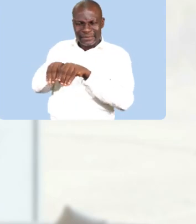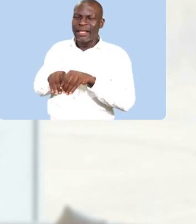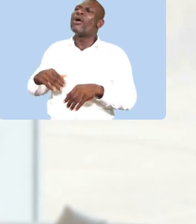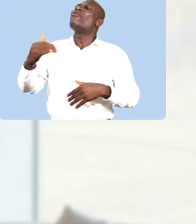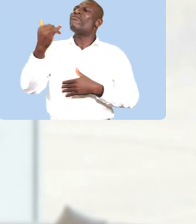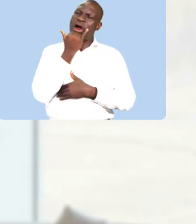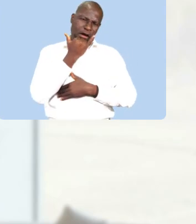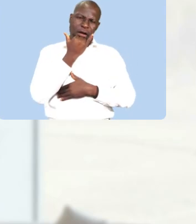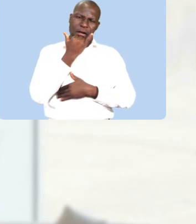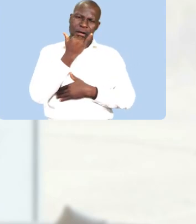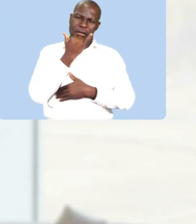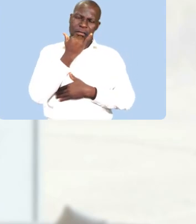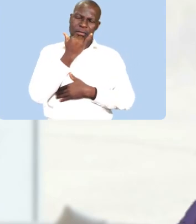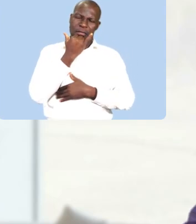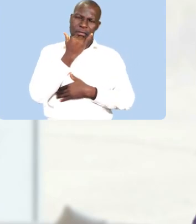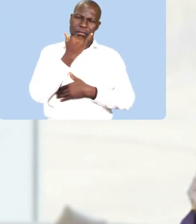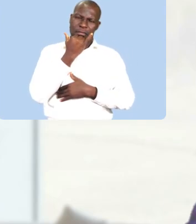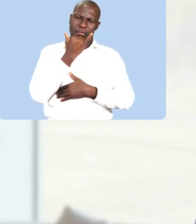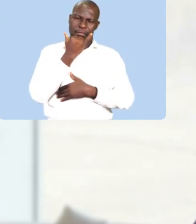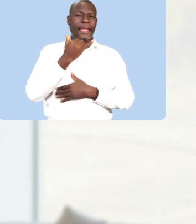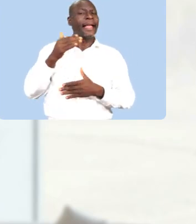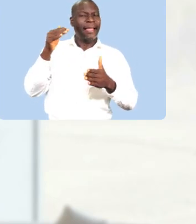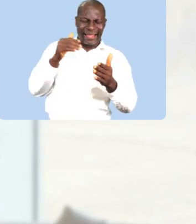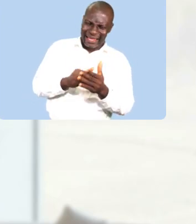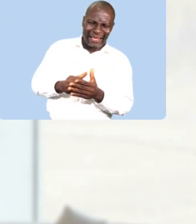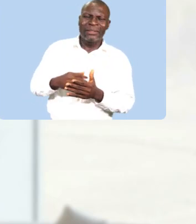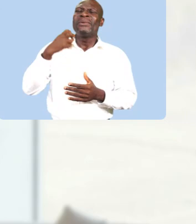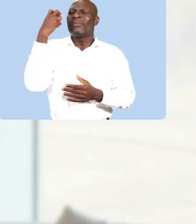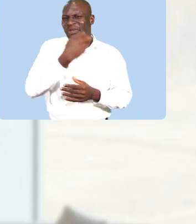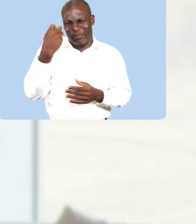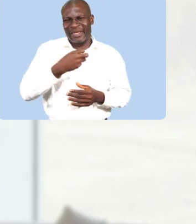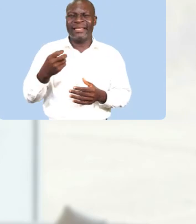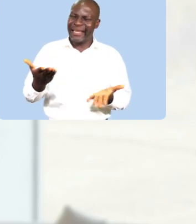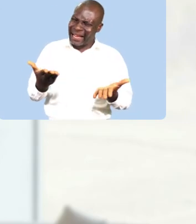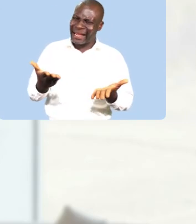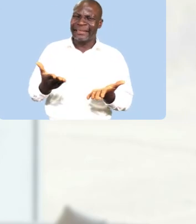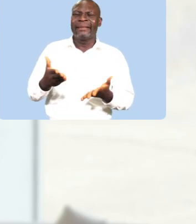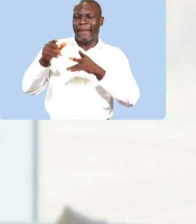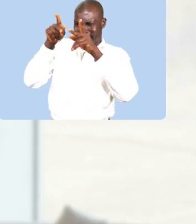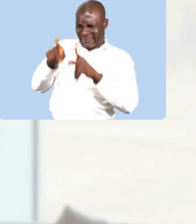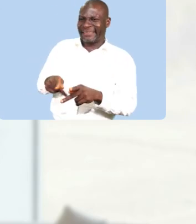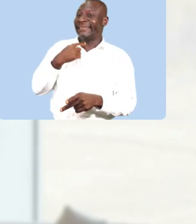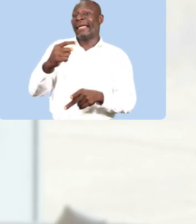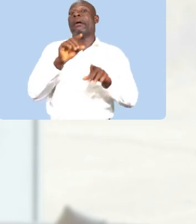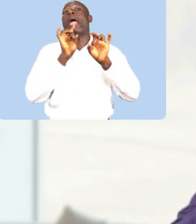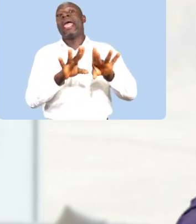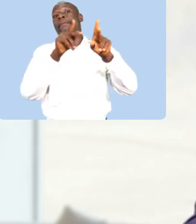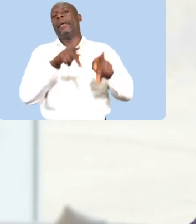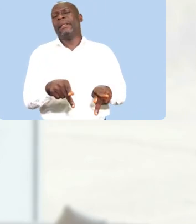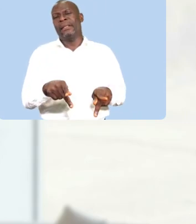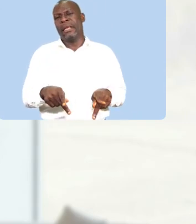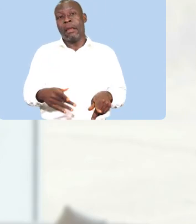achiwade ye ka wo yi a na kye se nipa no a odi sa adwuma no ye tan no ye sa na kire me do